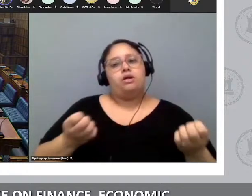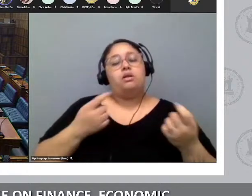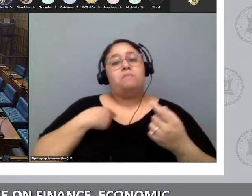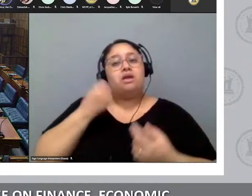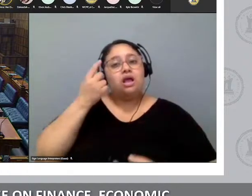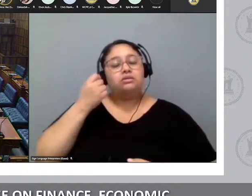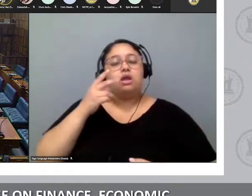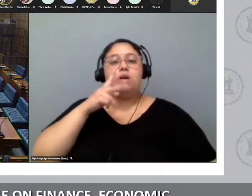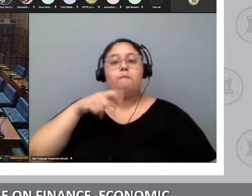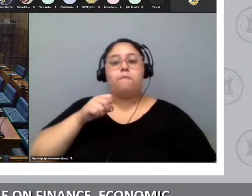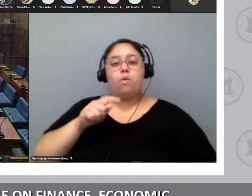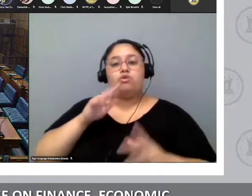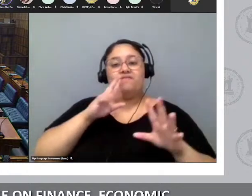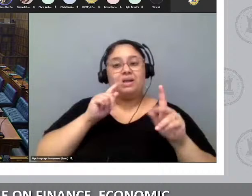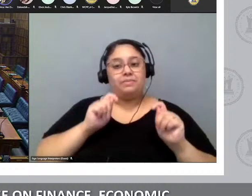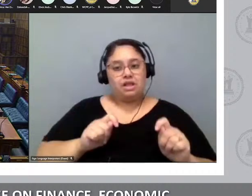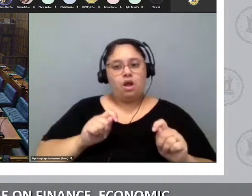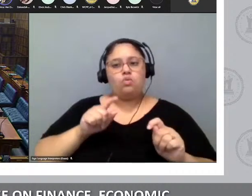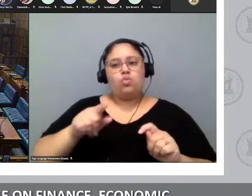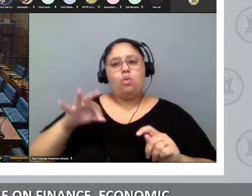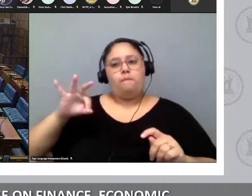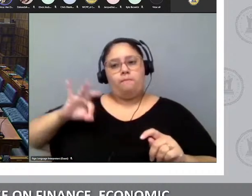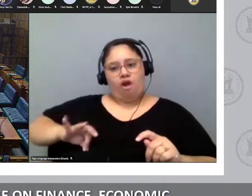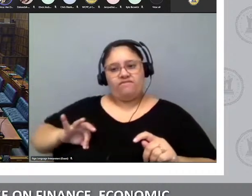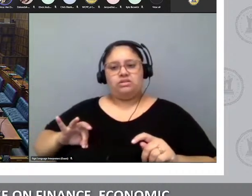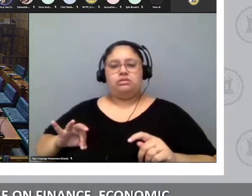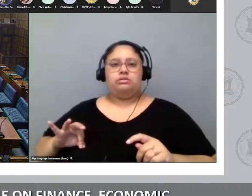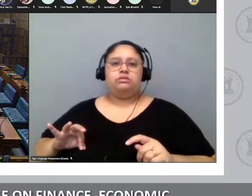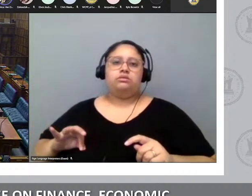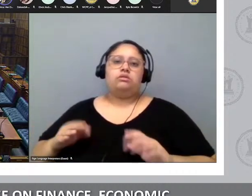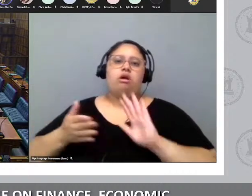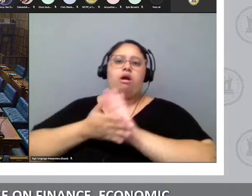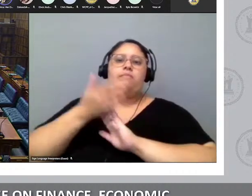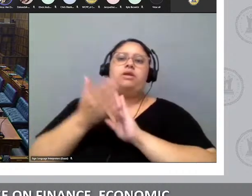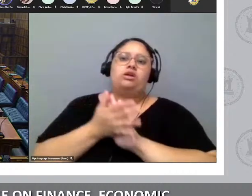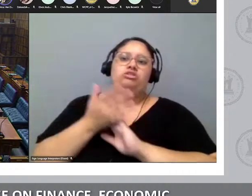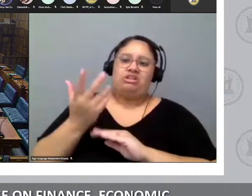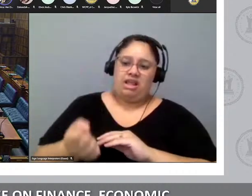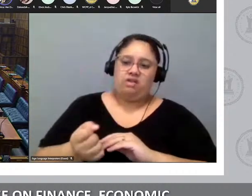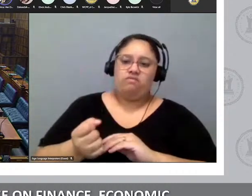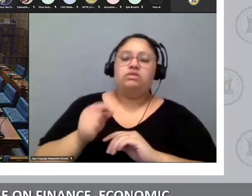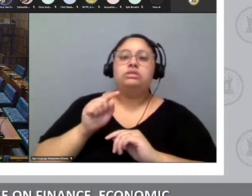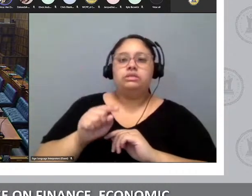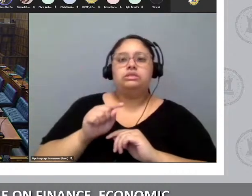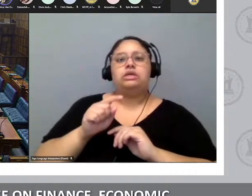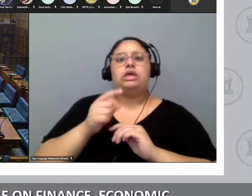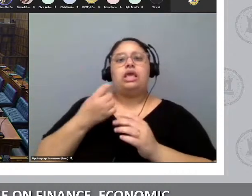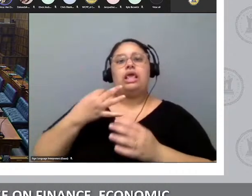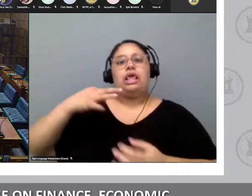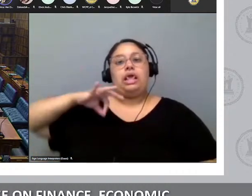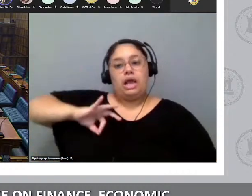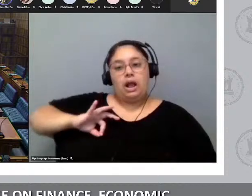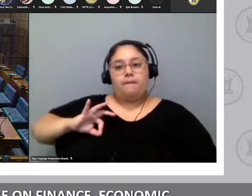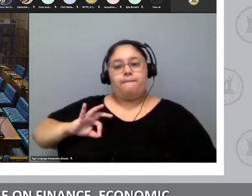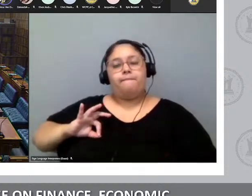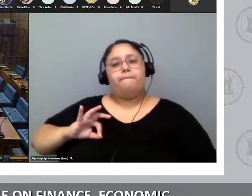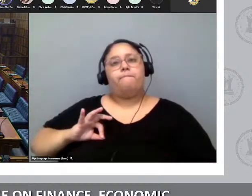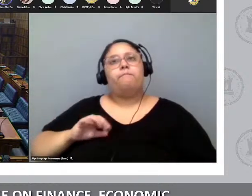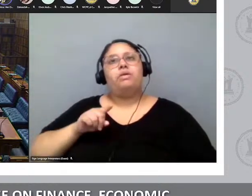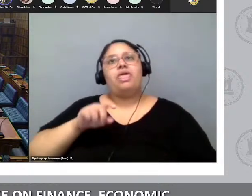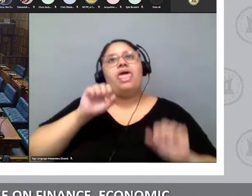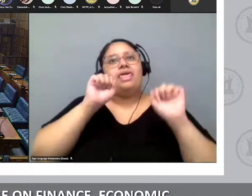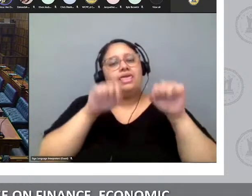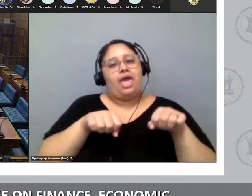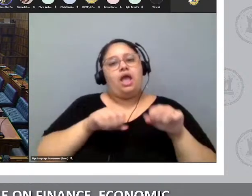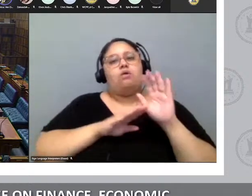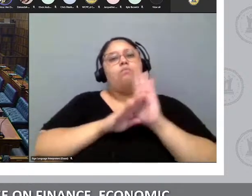Cape Town is a profit making uh operation and that the income would be able to to